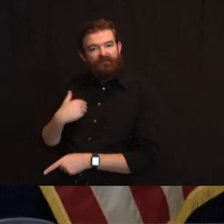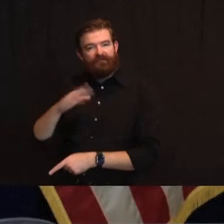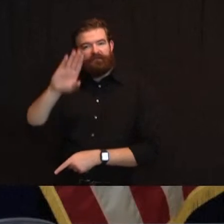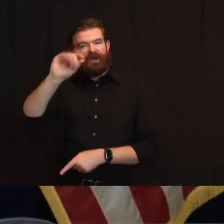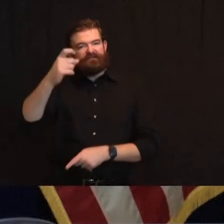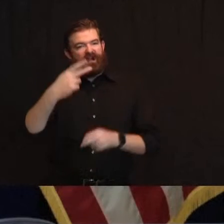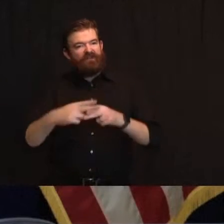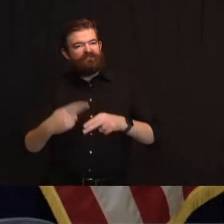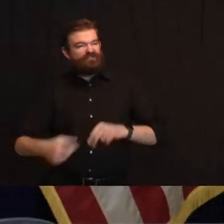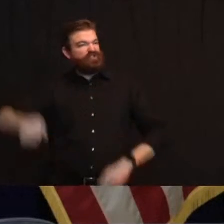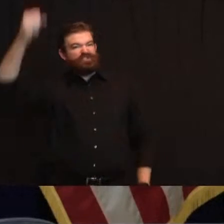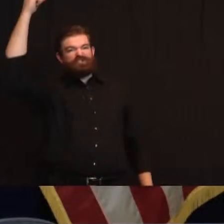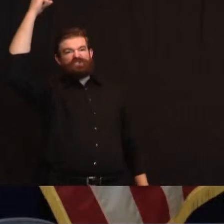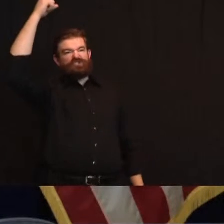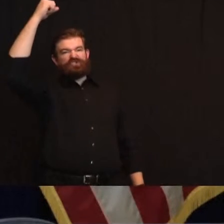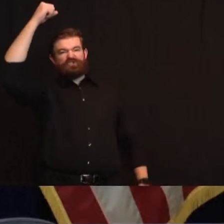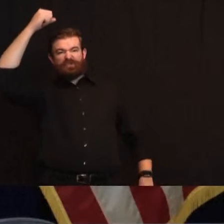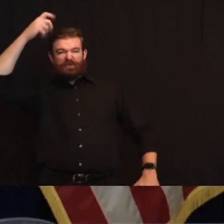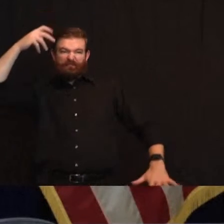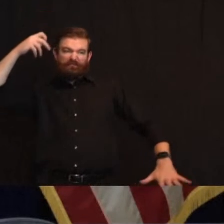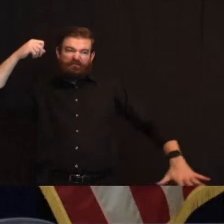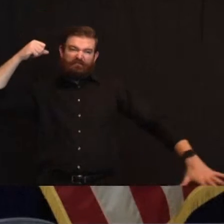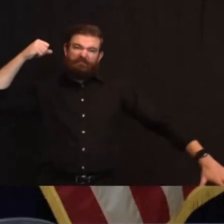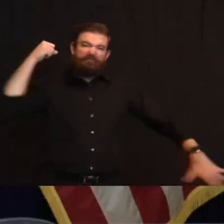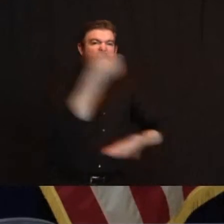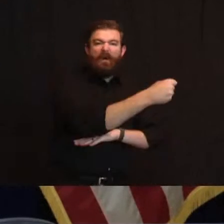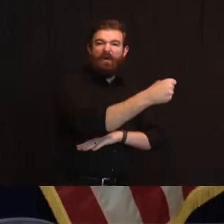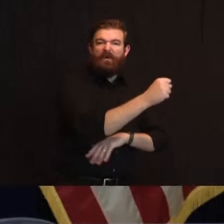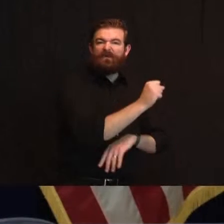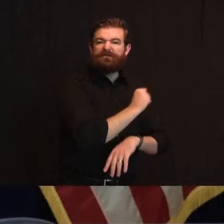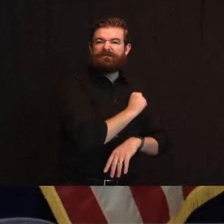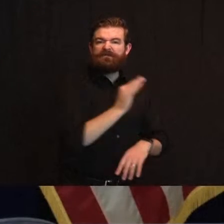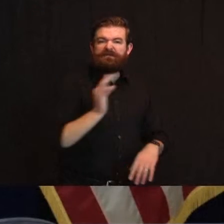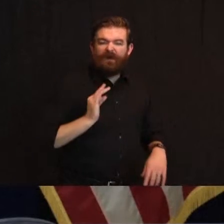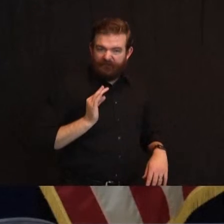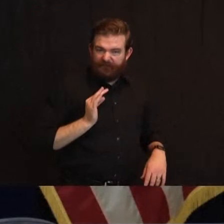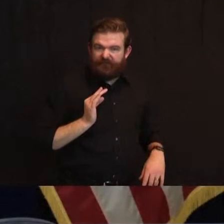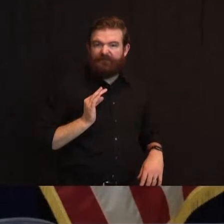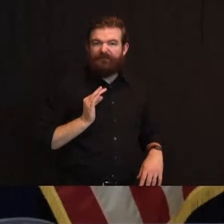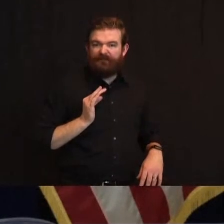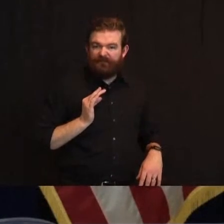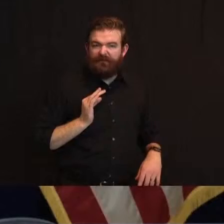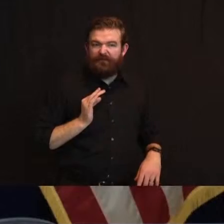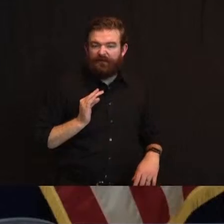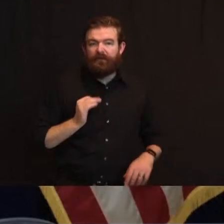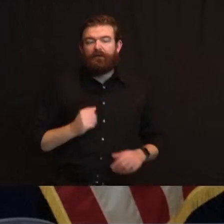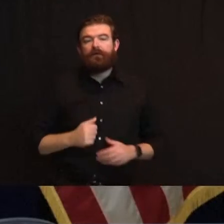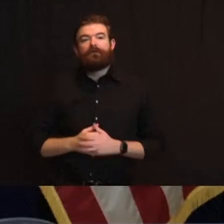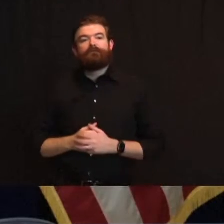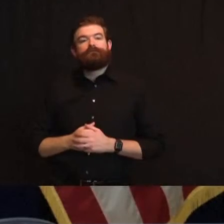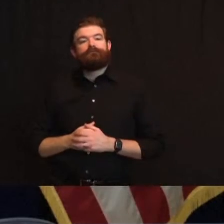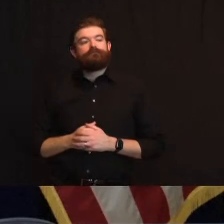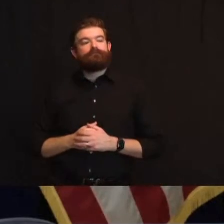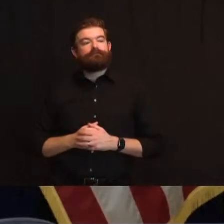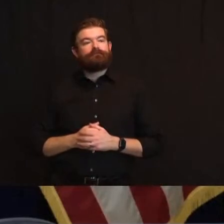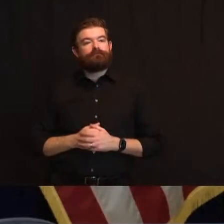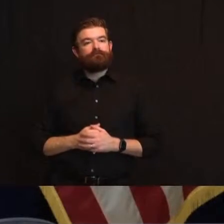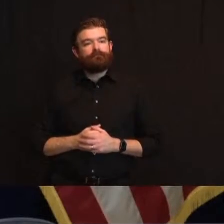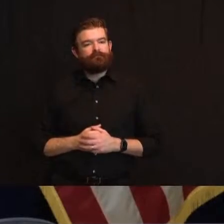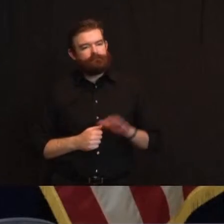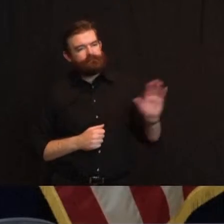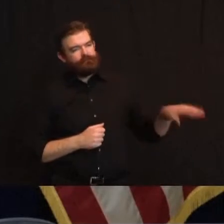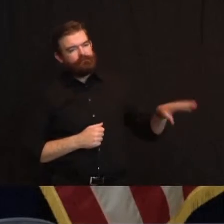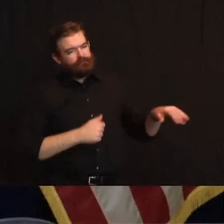the special story, if you recall, and Governor, you came to headquarters with us, Sophia Colavito from South